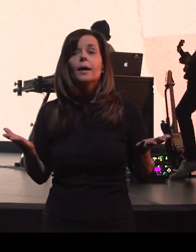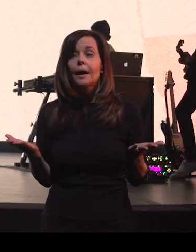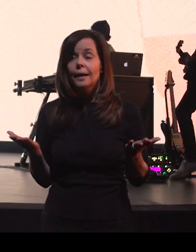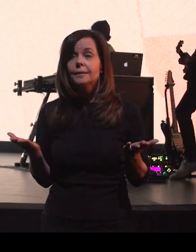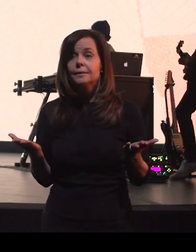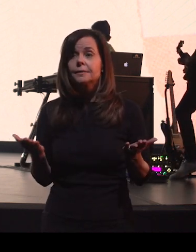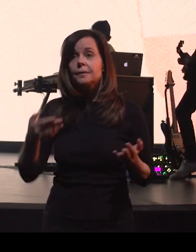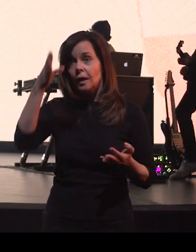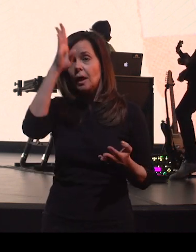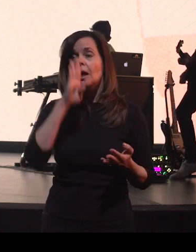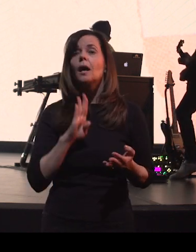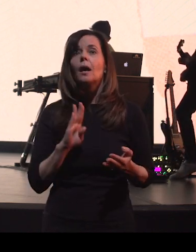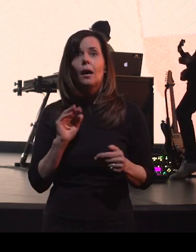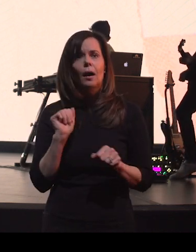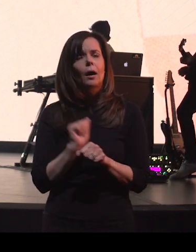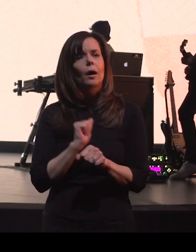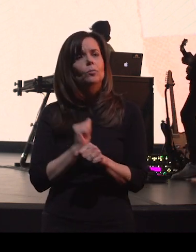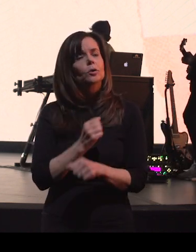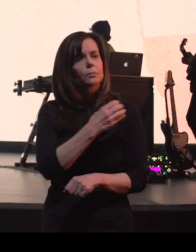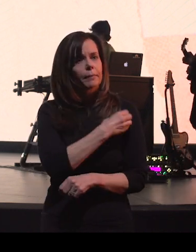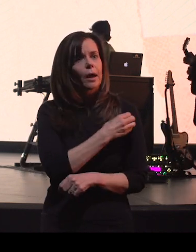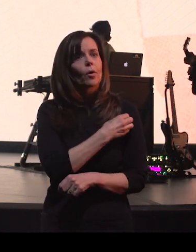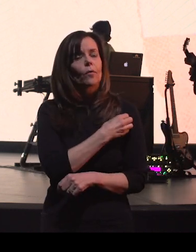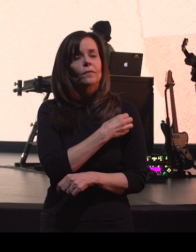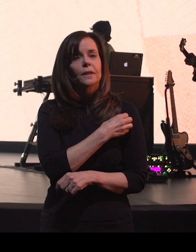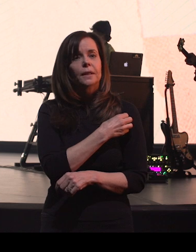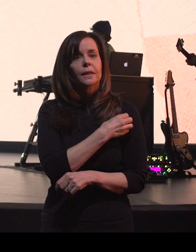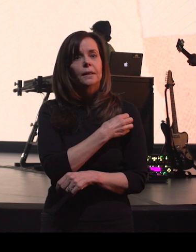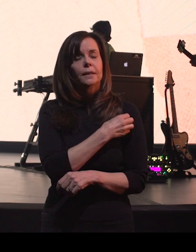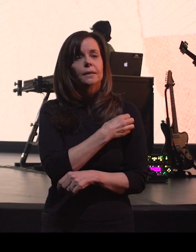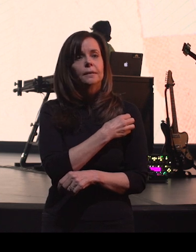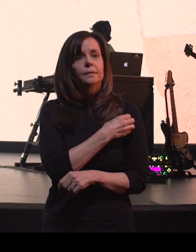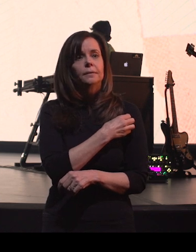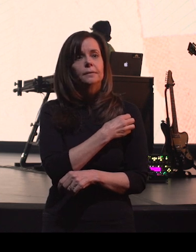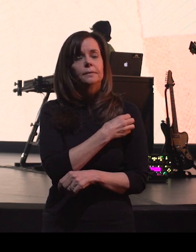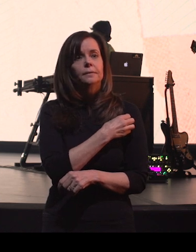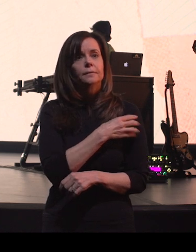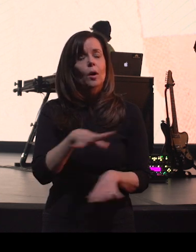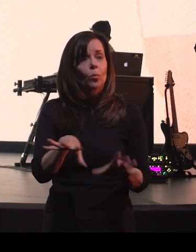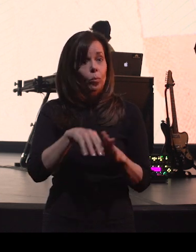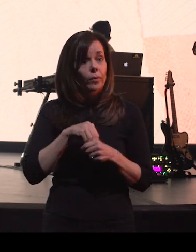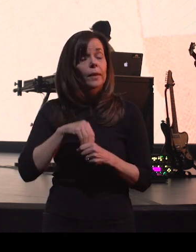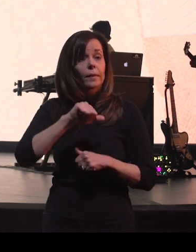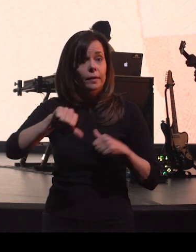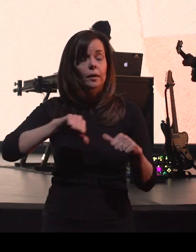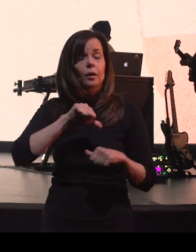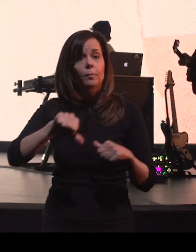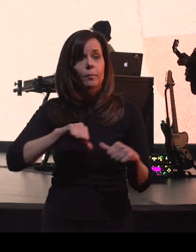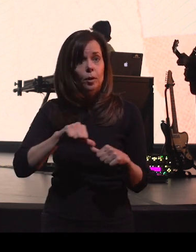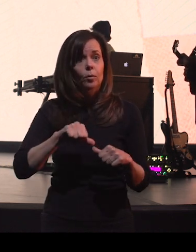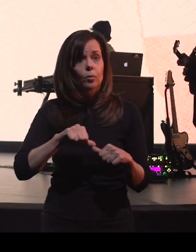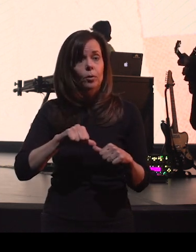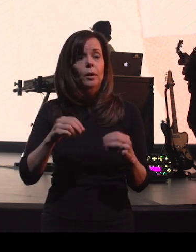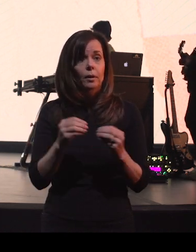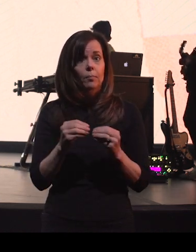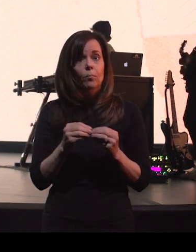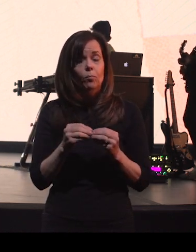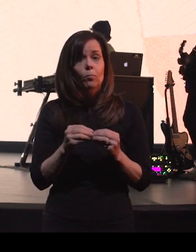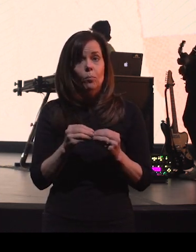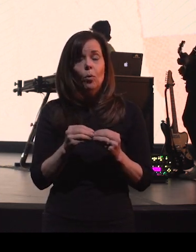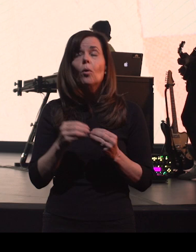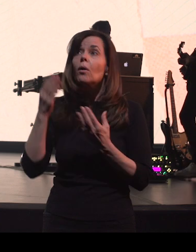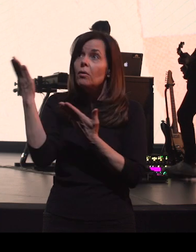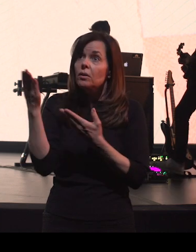God works most powerfully in the context of his community more than he ever could in any individual. Through